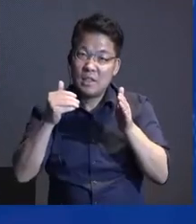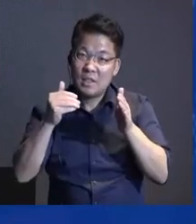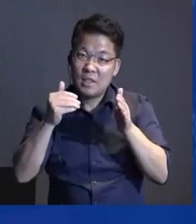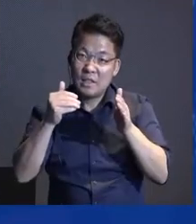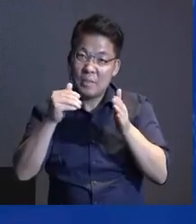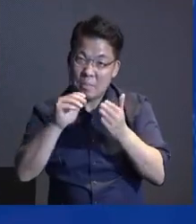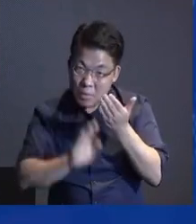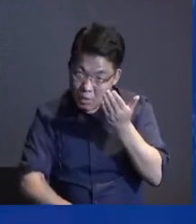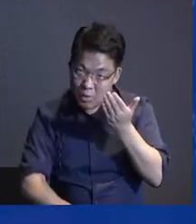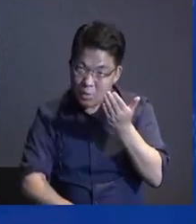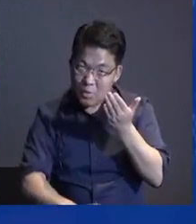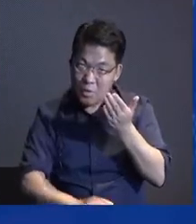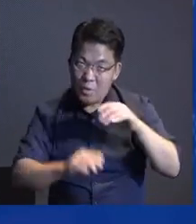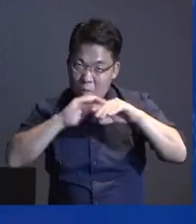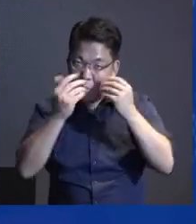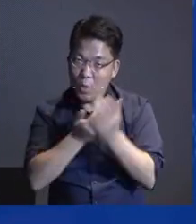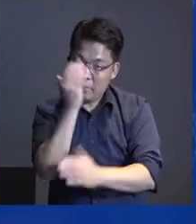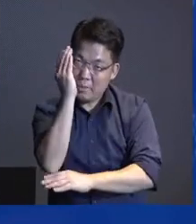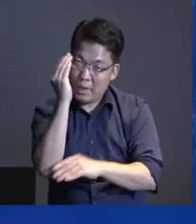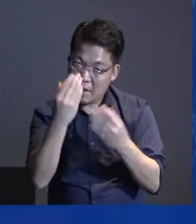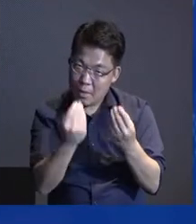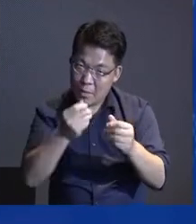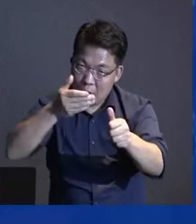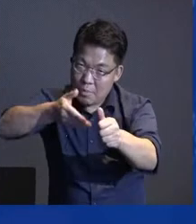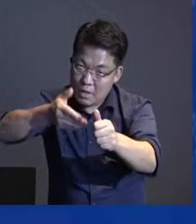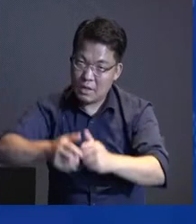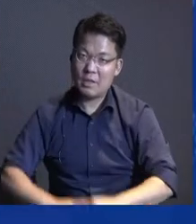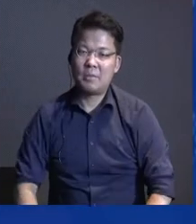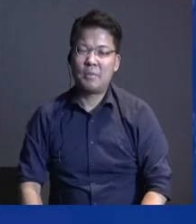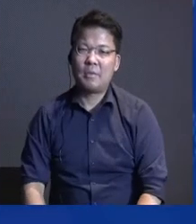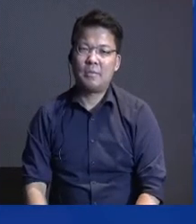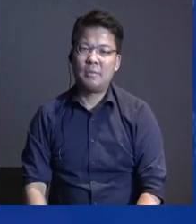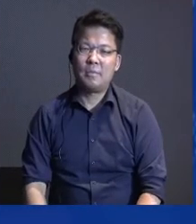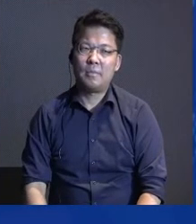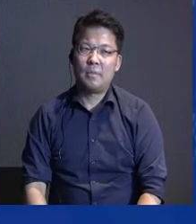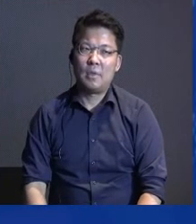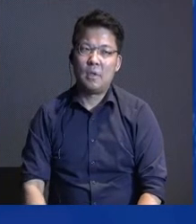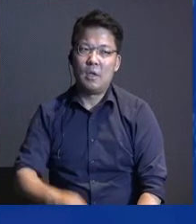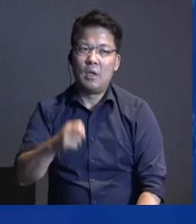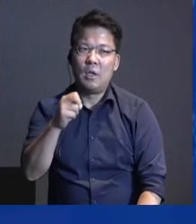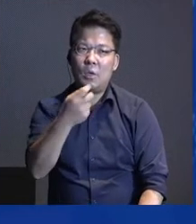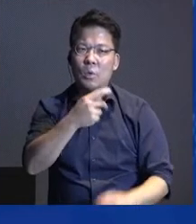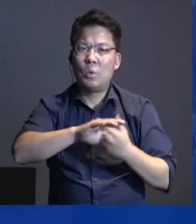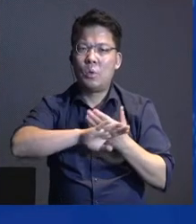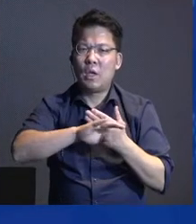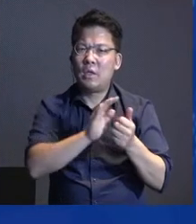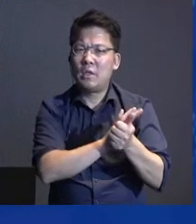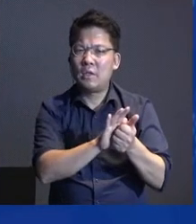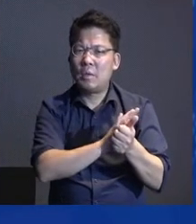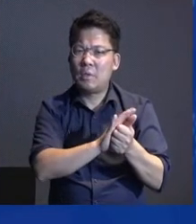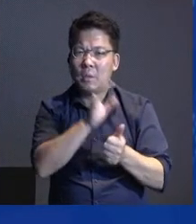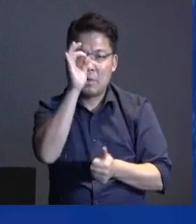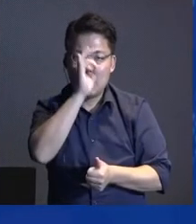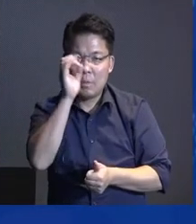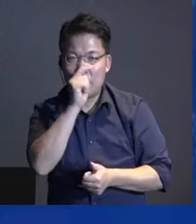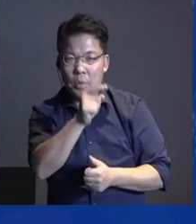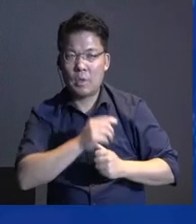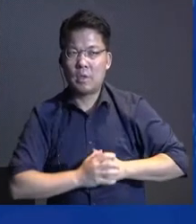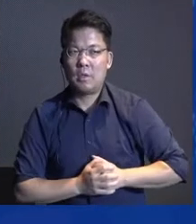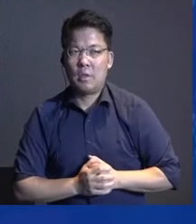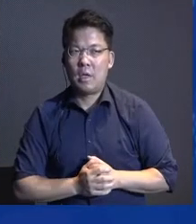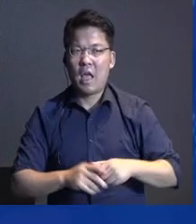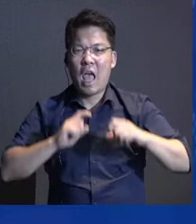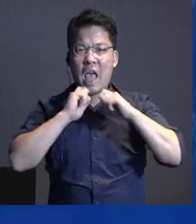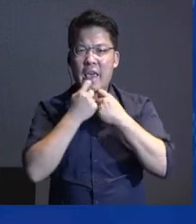Okay. So for other care services the club provide, including personal care, as you can see in the pictures here, doing with housework